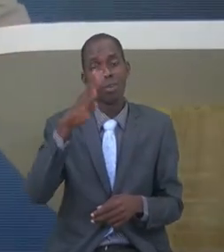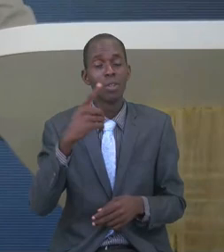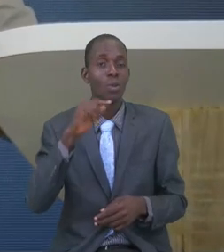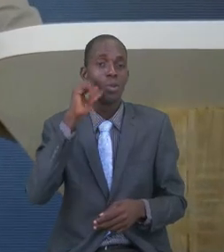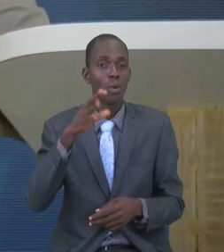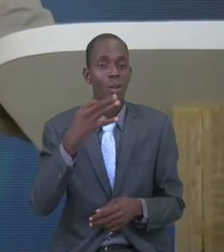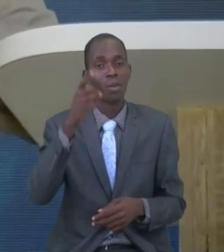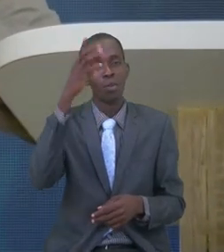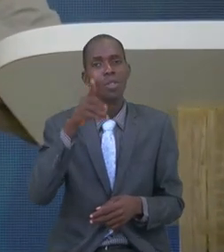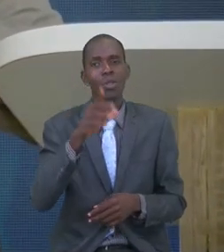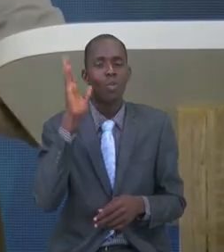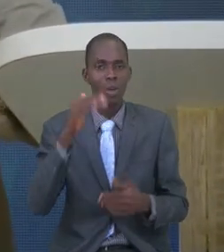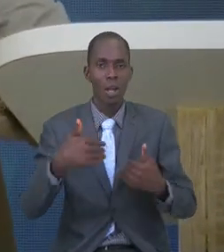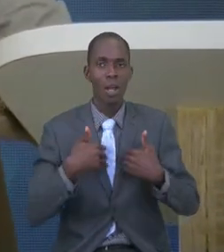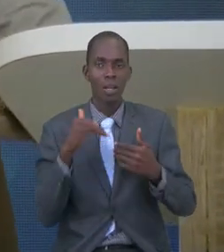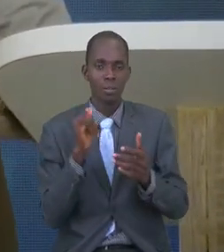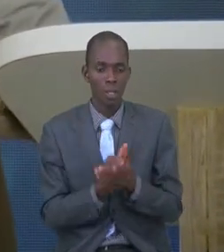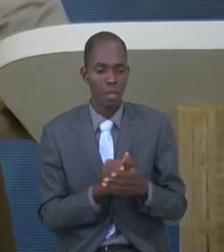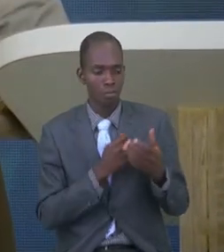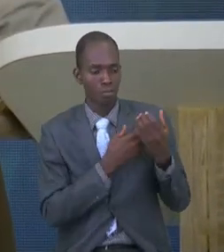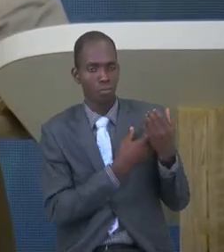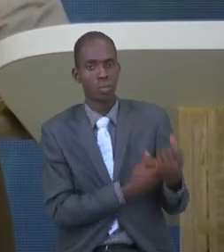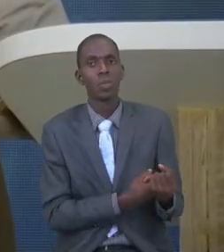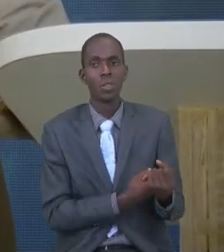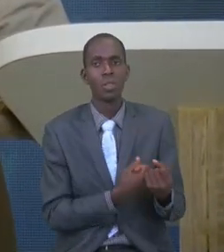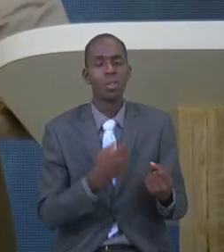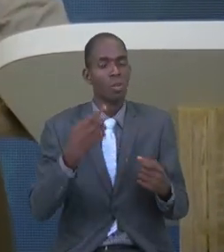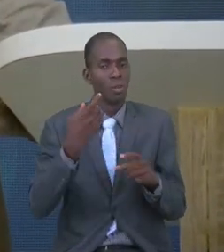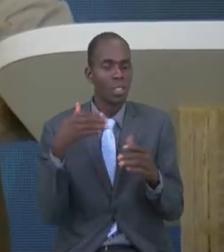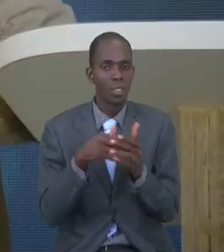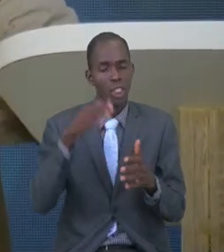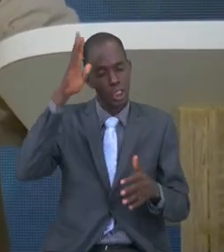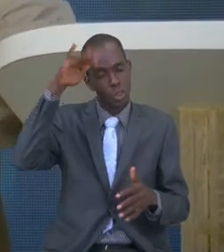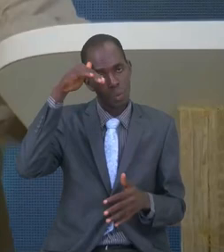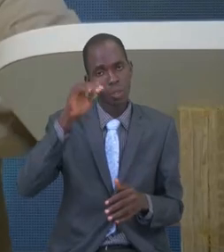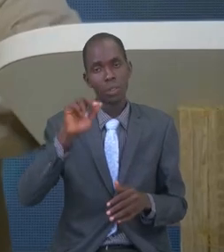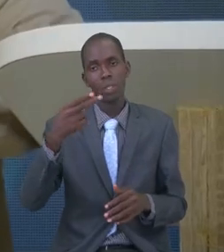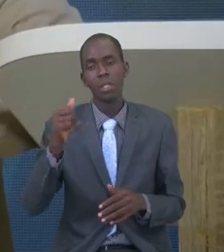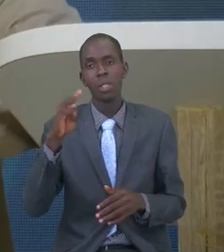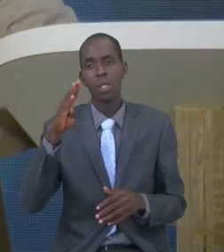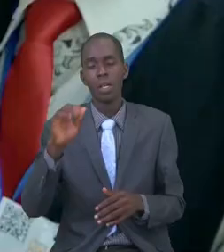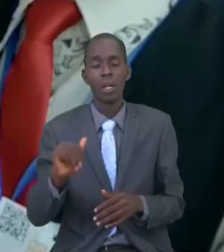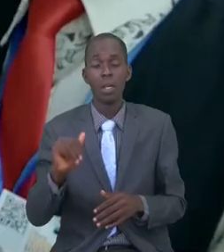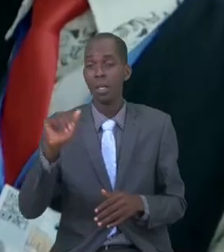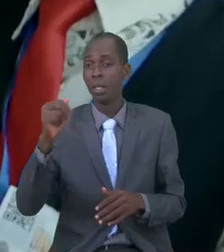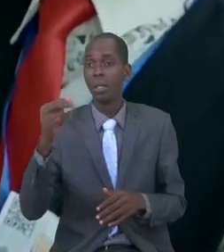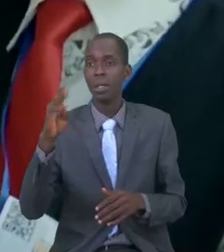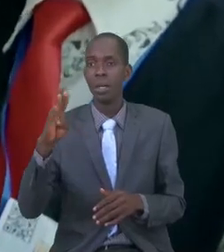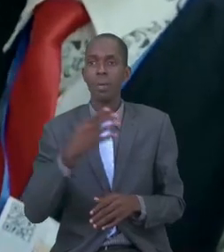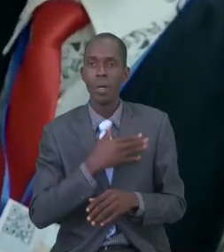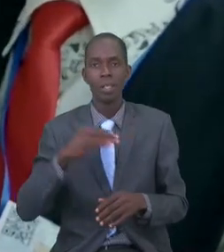you'll have the courage before reprobate Ahab and Jezebel in Jesus'